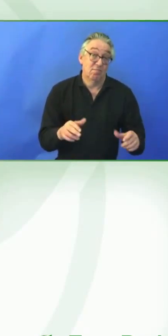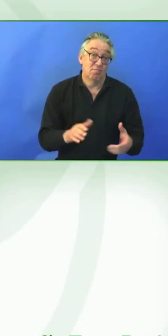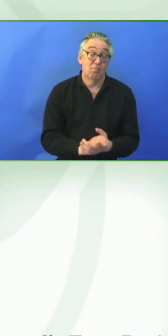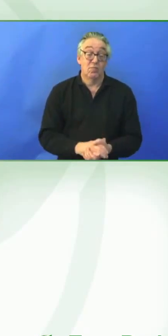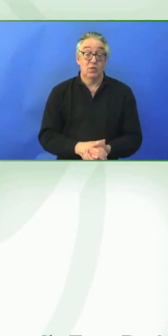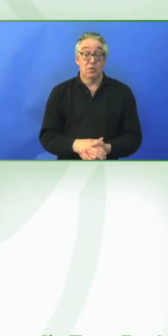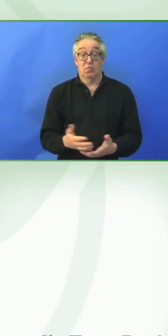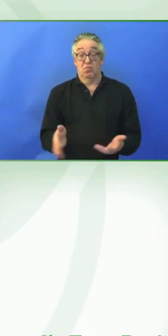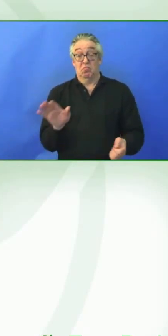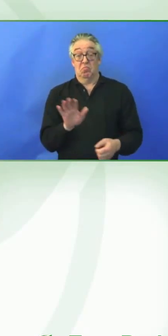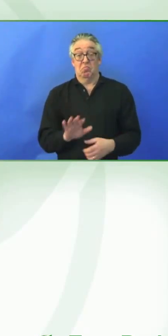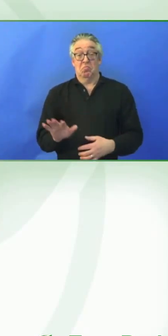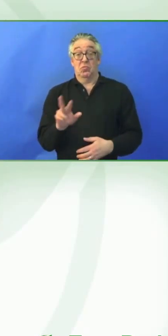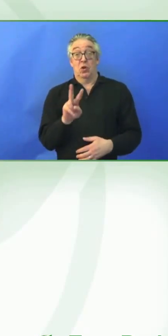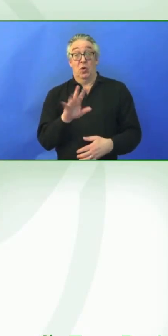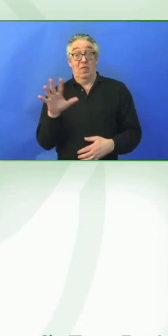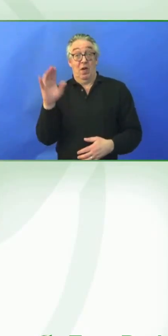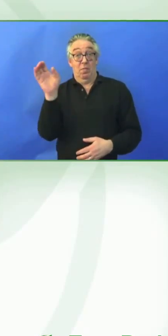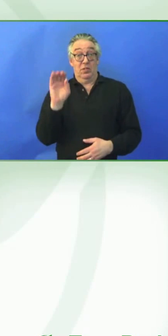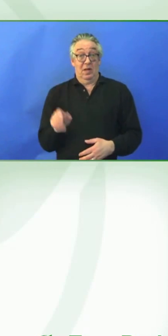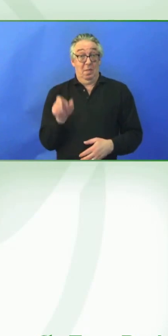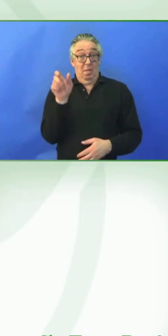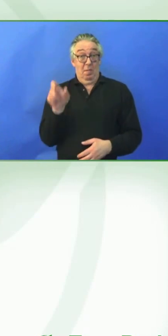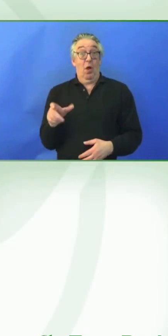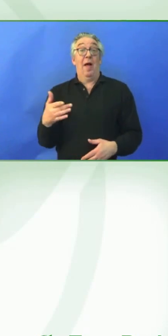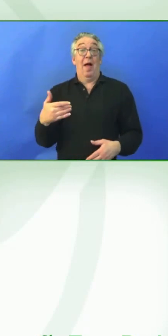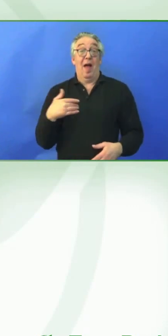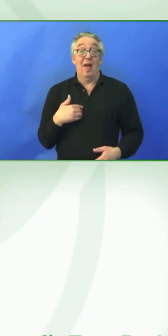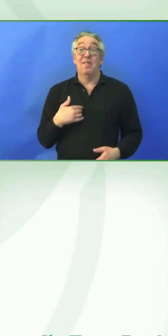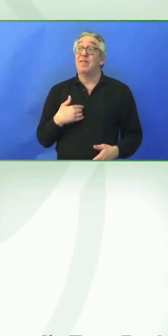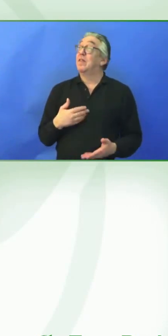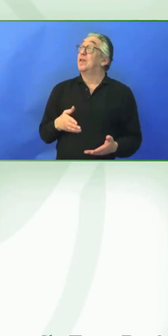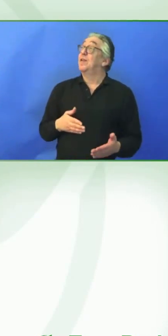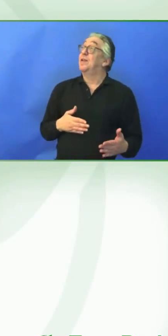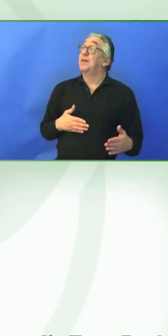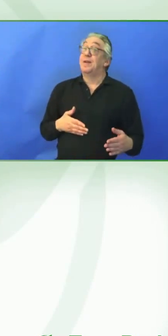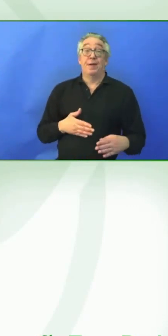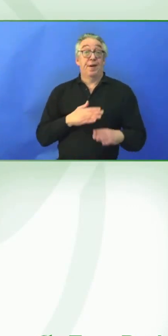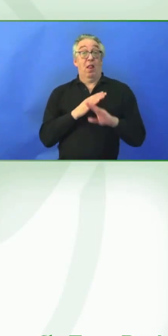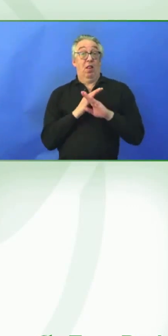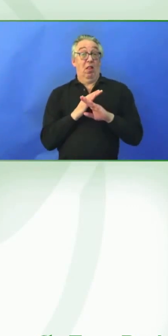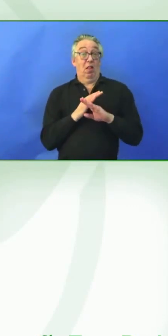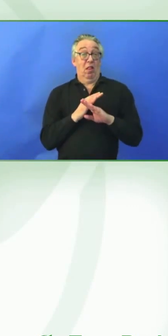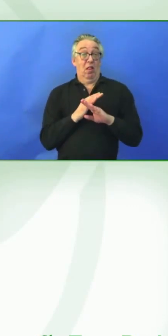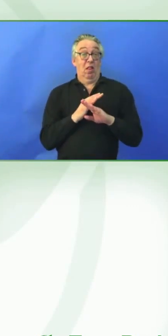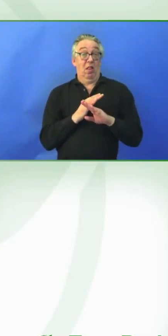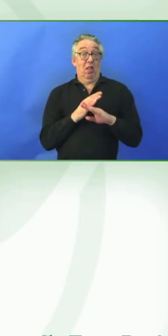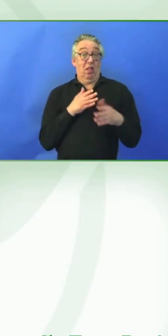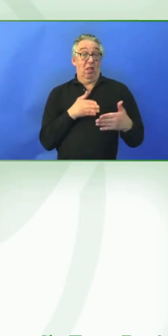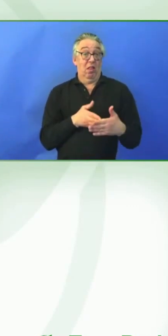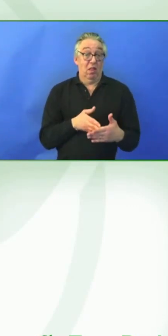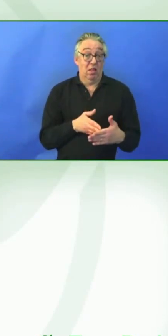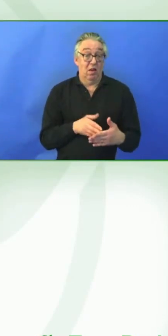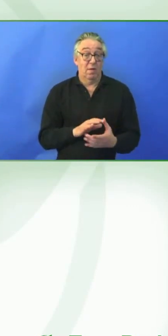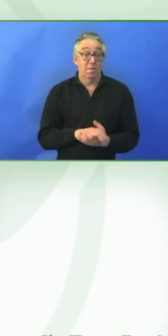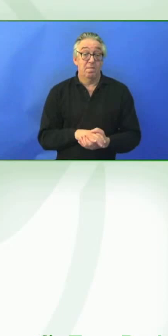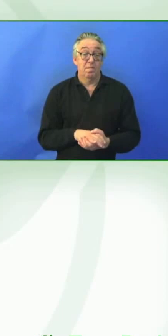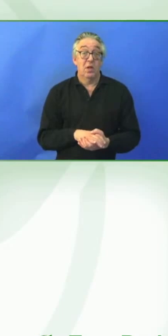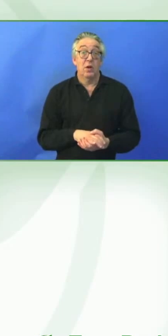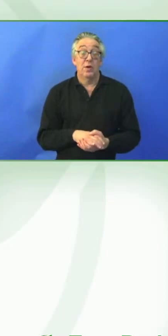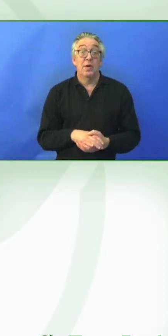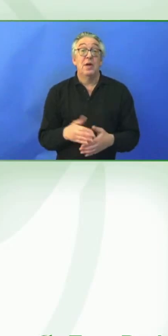aging or disability, 2 times the rates of poverty, and 2